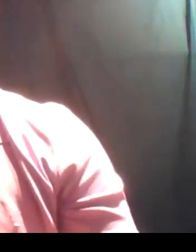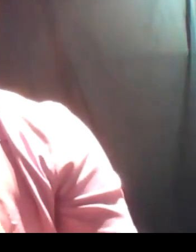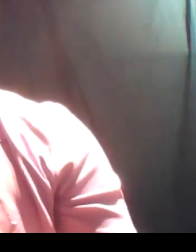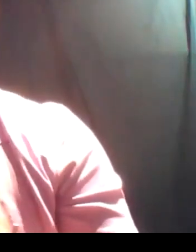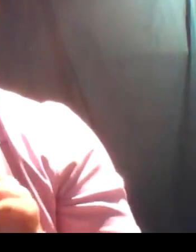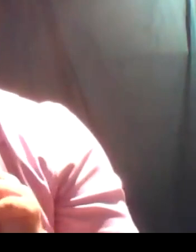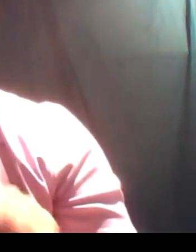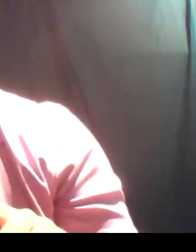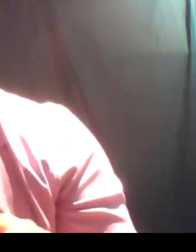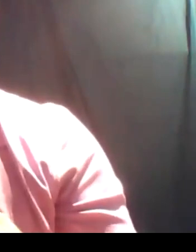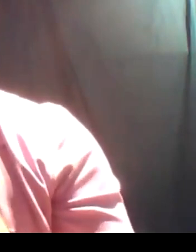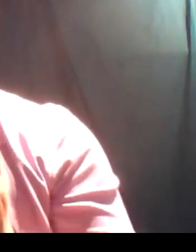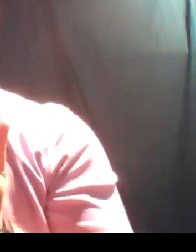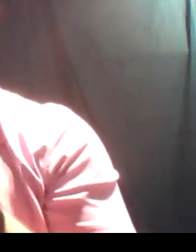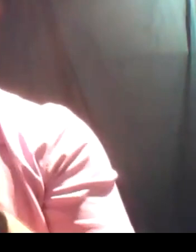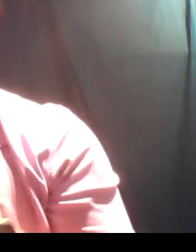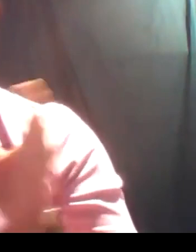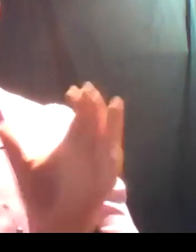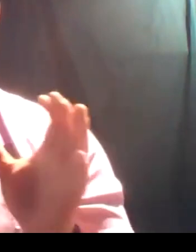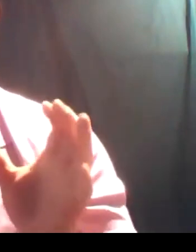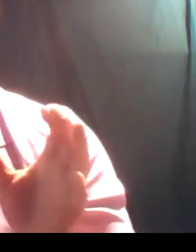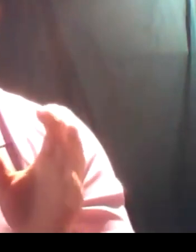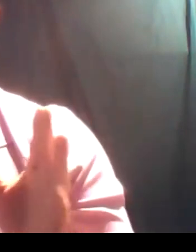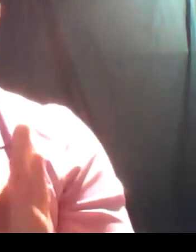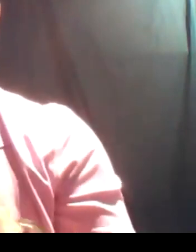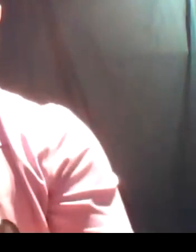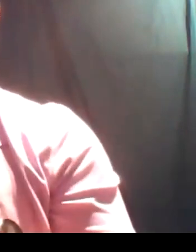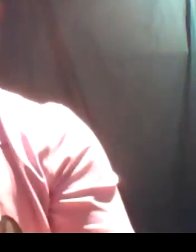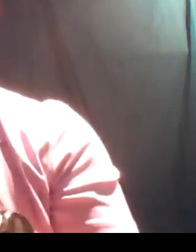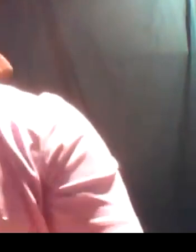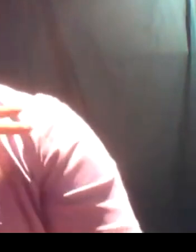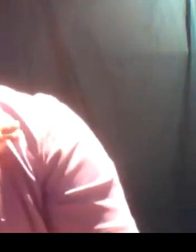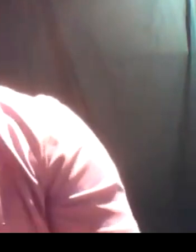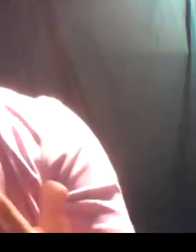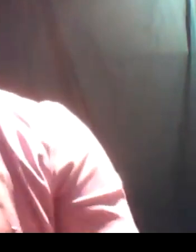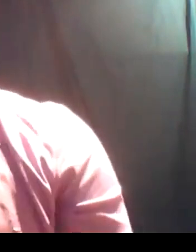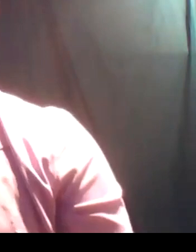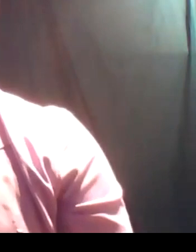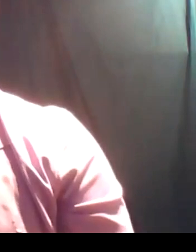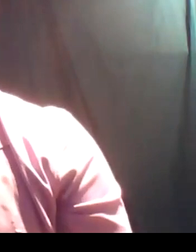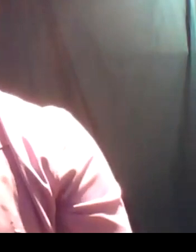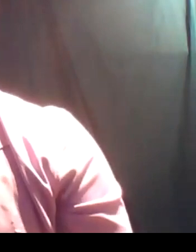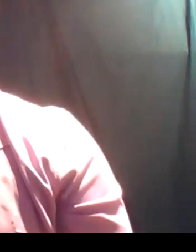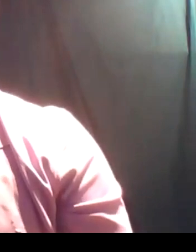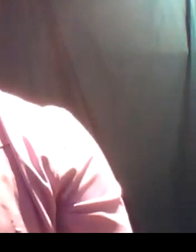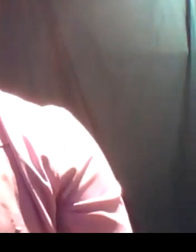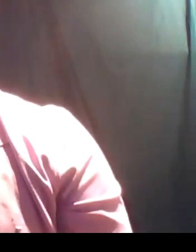report and helpful about the work you're doing on the long-term care benefit. So thanks so much.